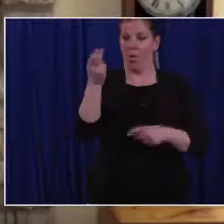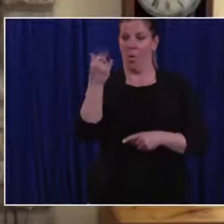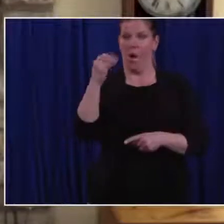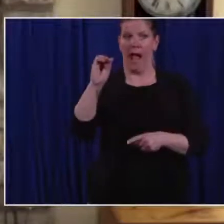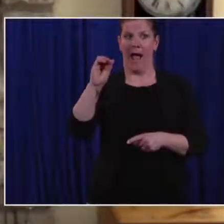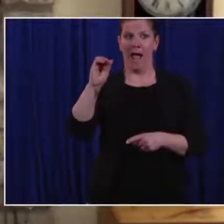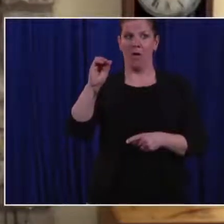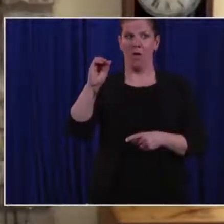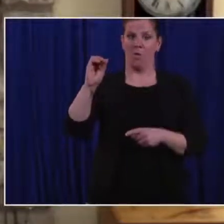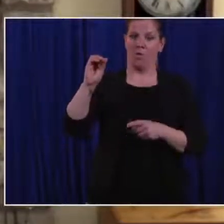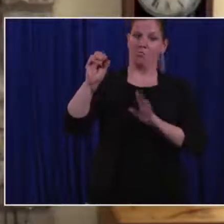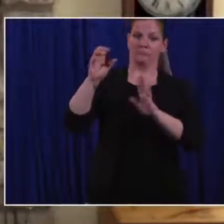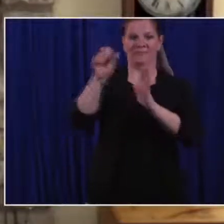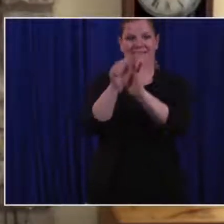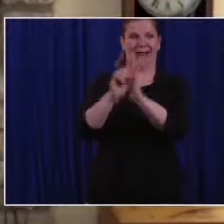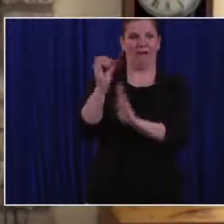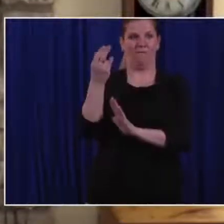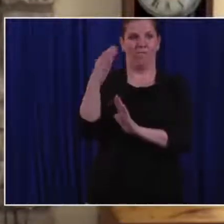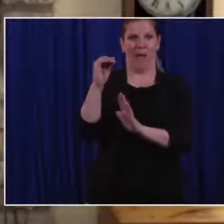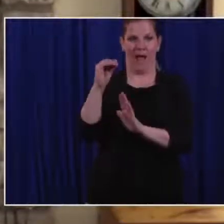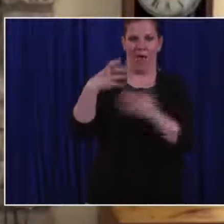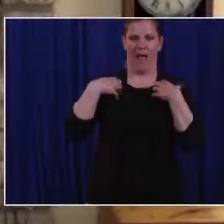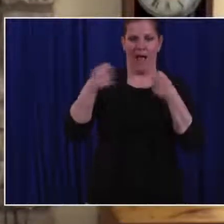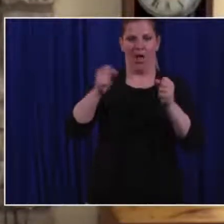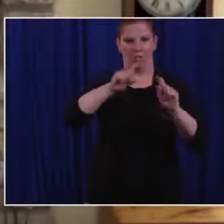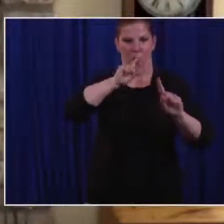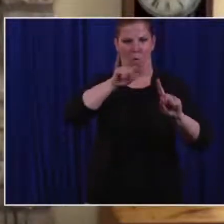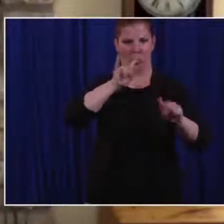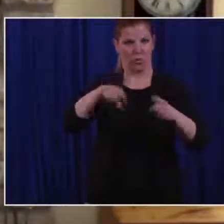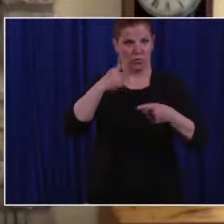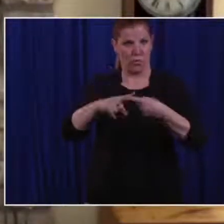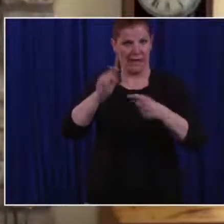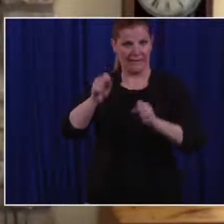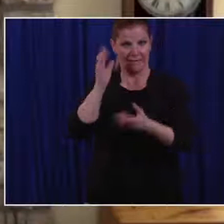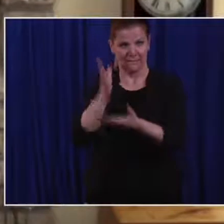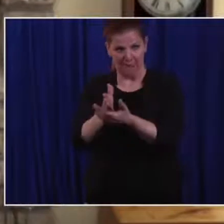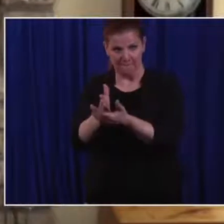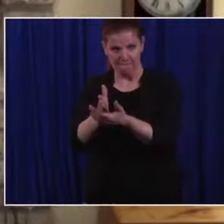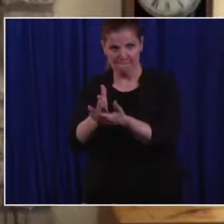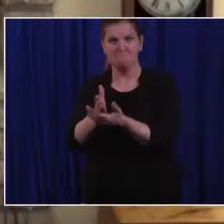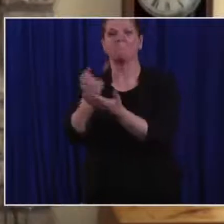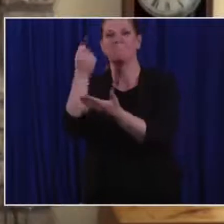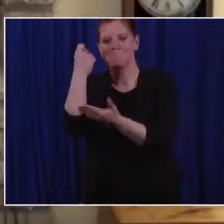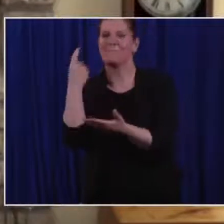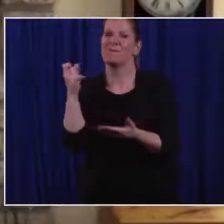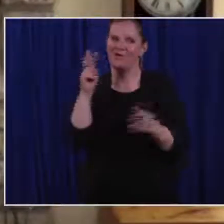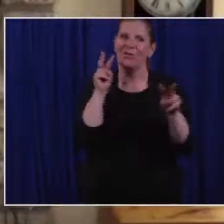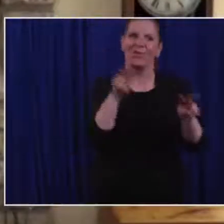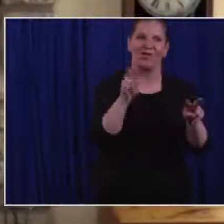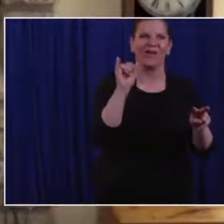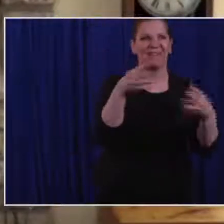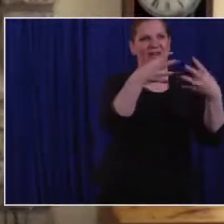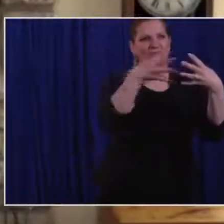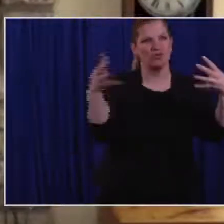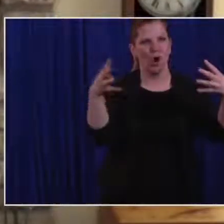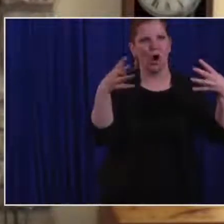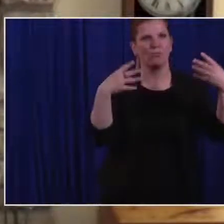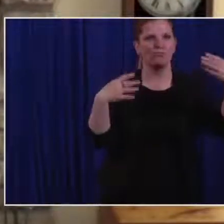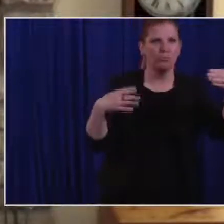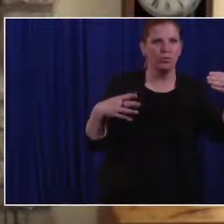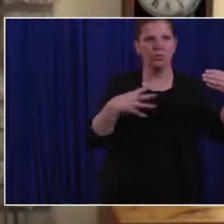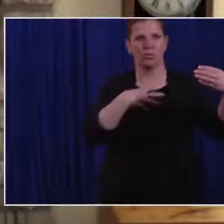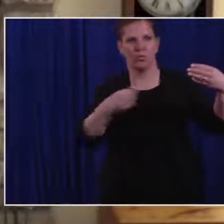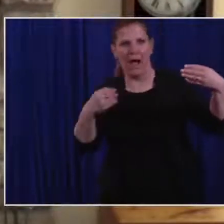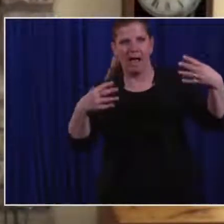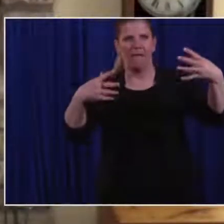is a type chart that we are looking at, and we will every Thursday give you